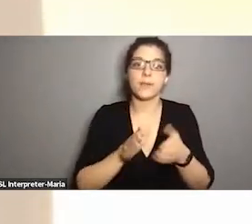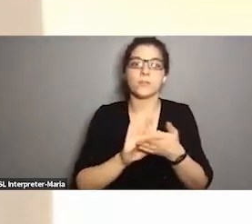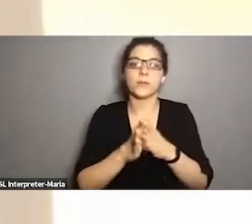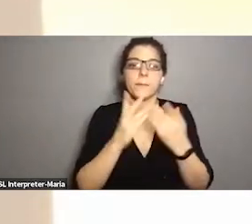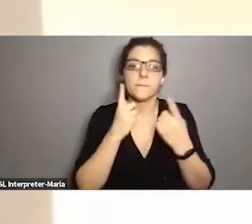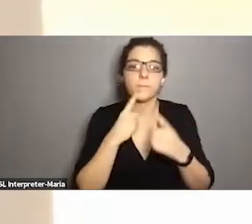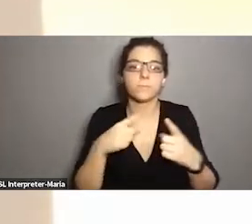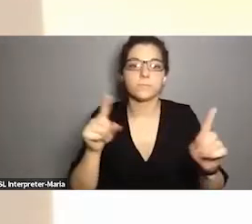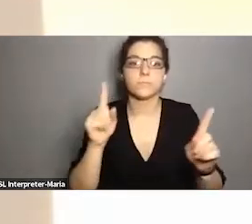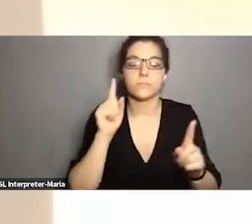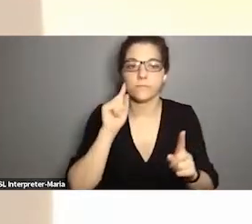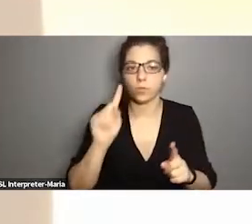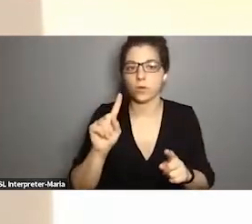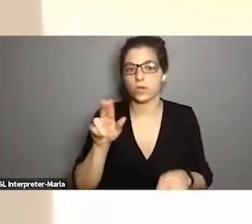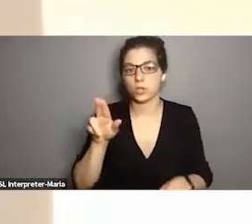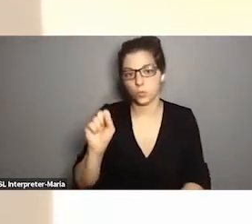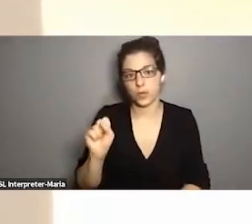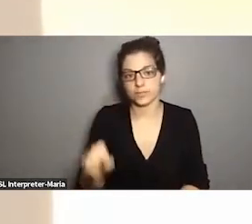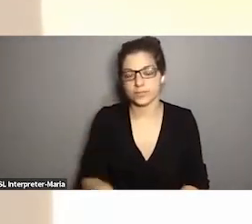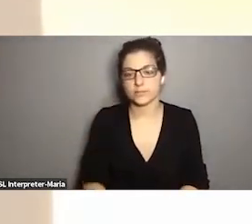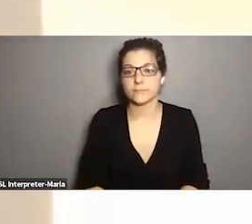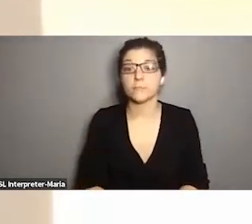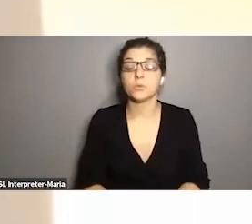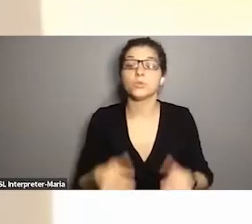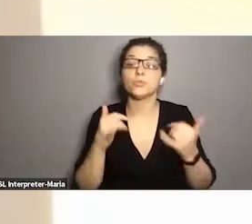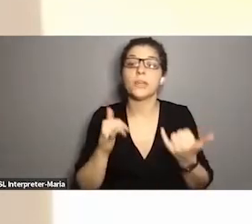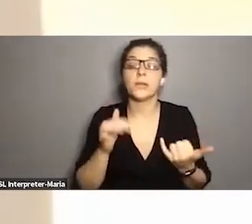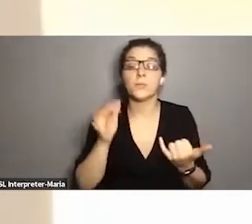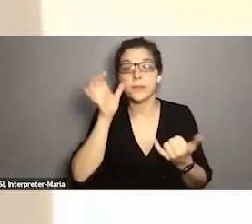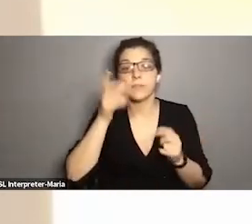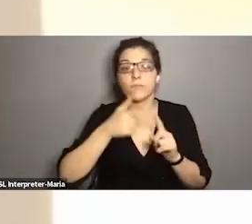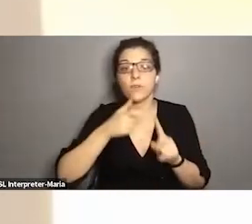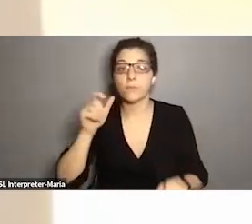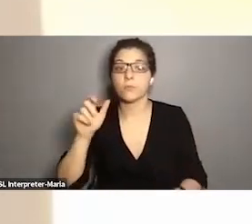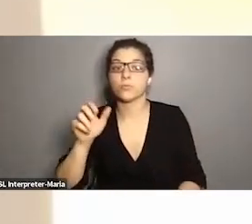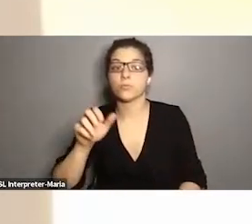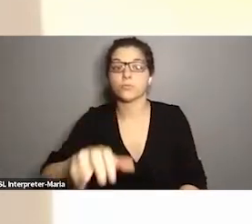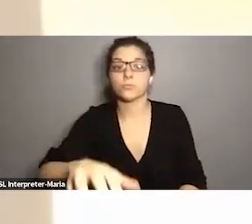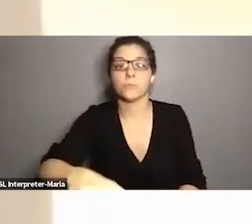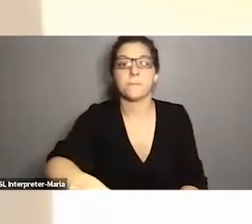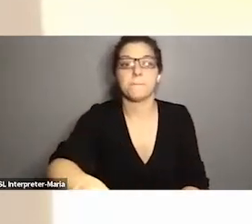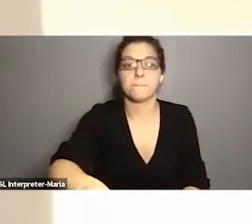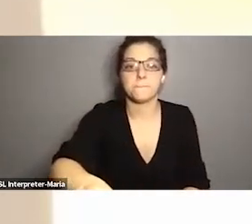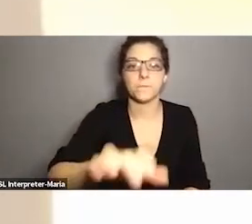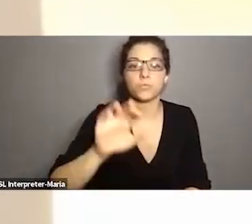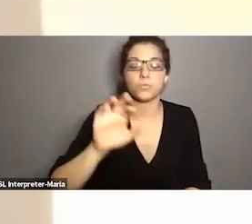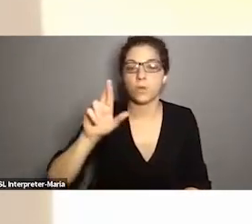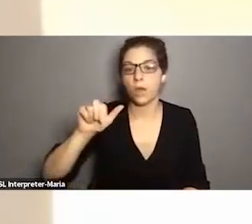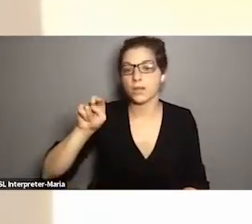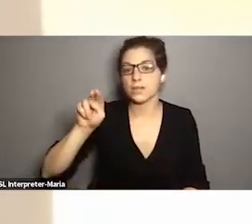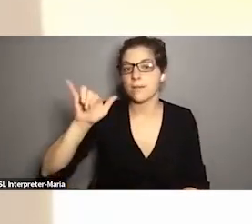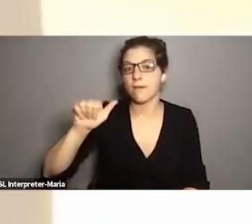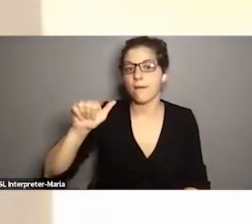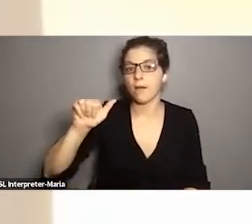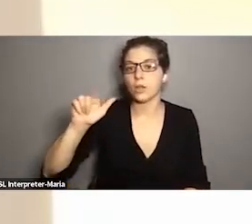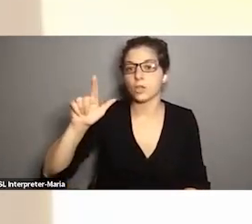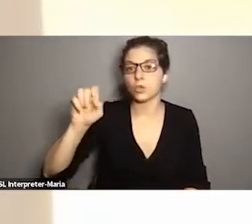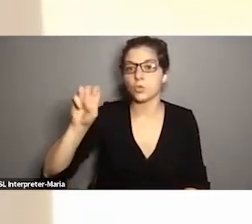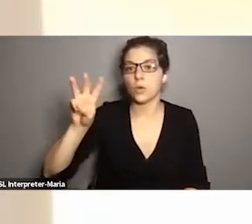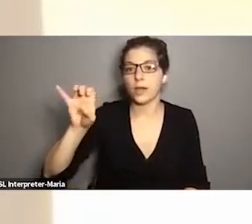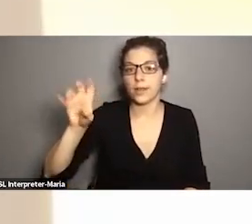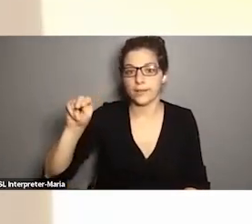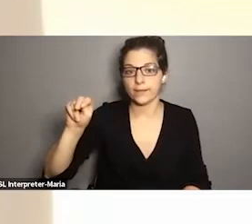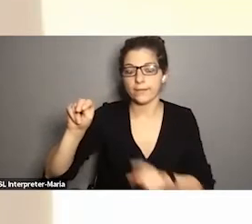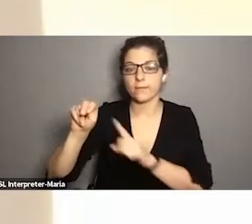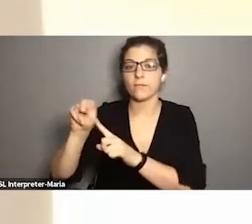for our nation. Today we're going to be hearing from Rania Llewellyn. She is a testament to Canada's success